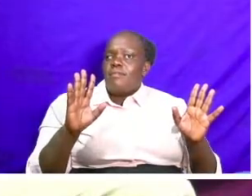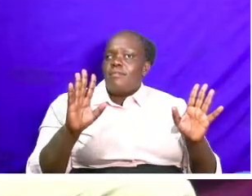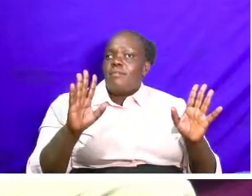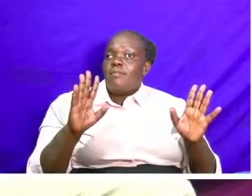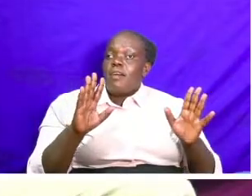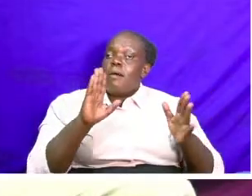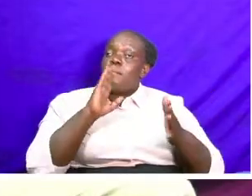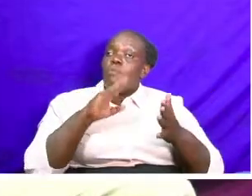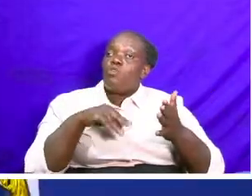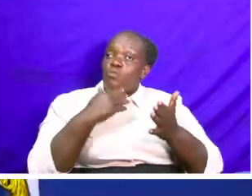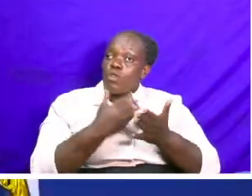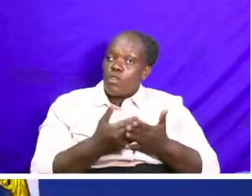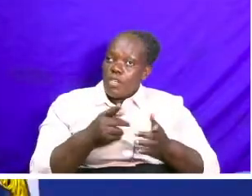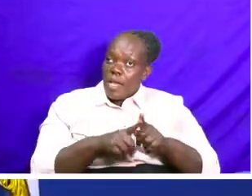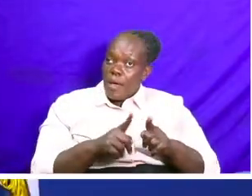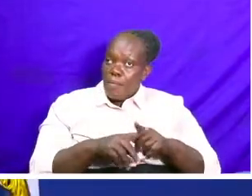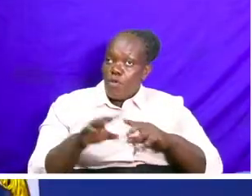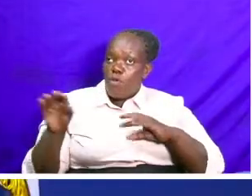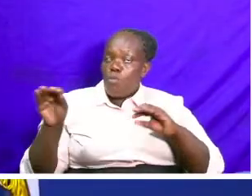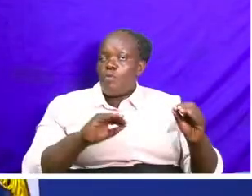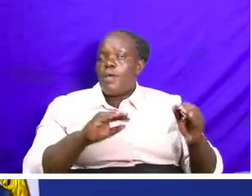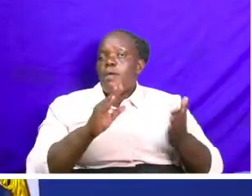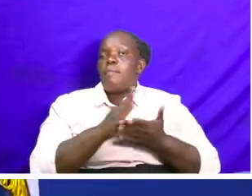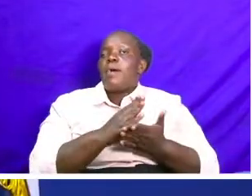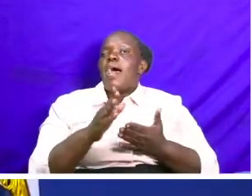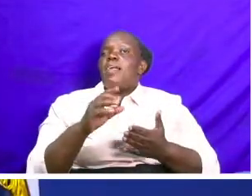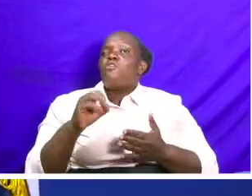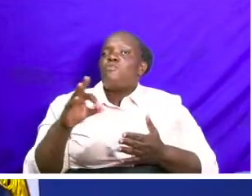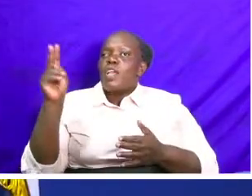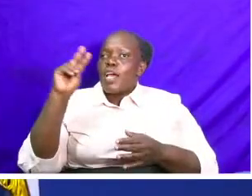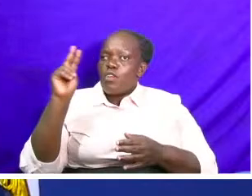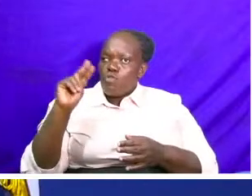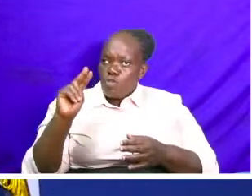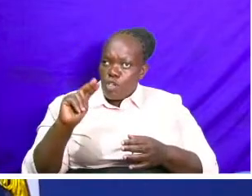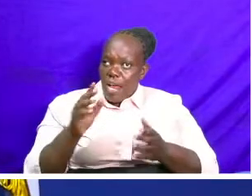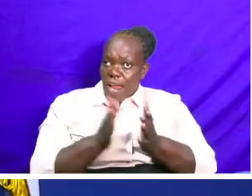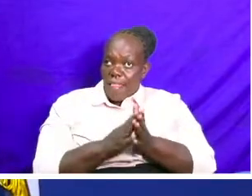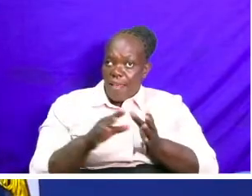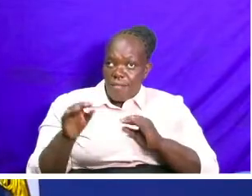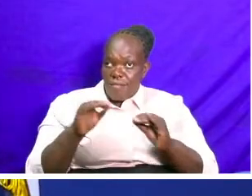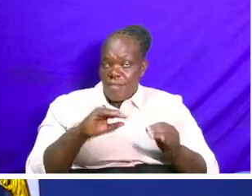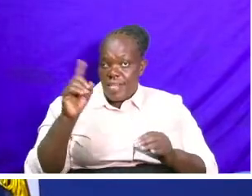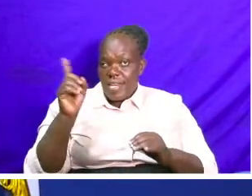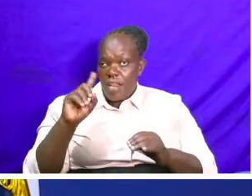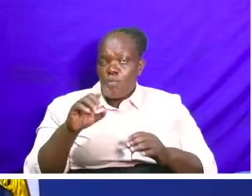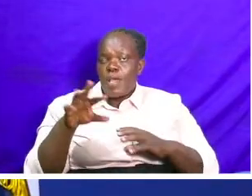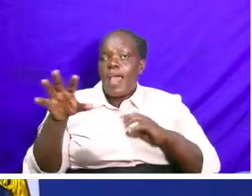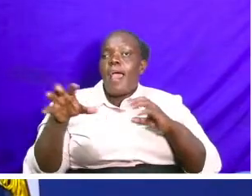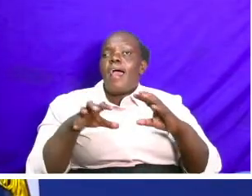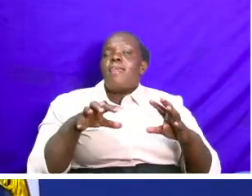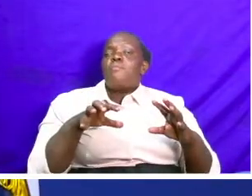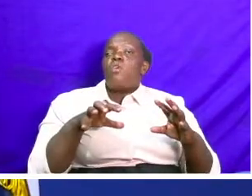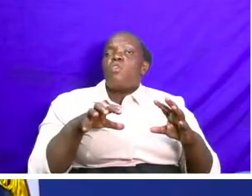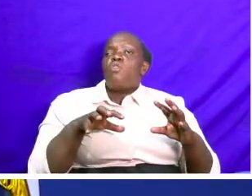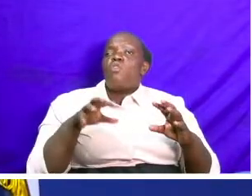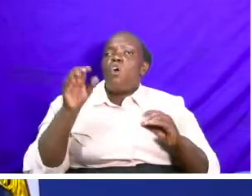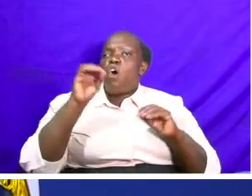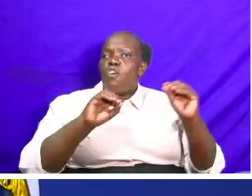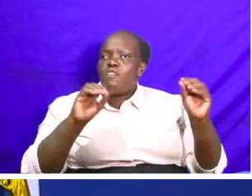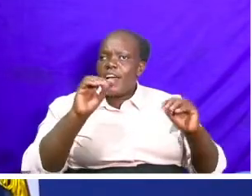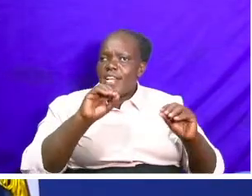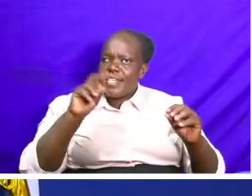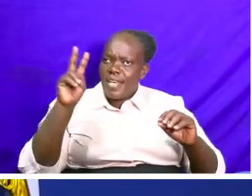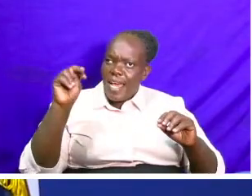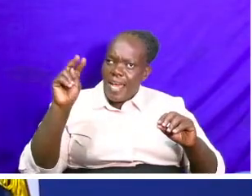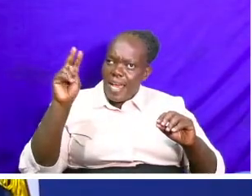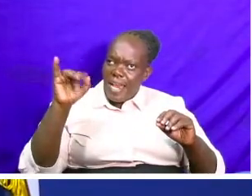The proposed hiving off of the part of the Nairobi National Park and the relocation of the Nairobi Animal Orphanage, NAO,